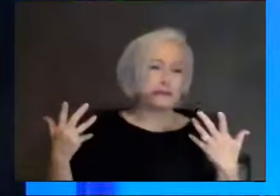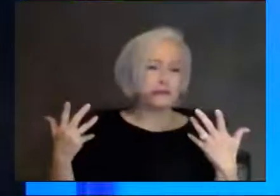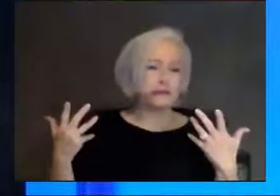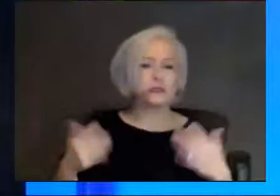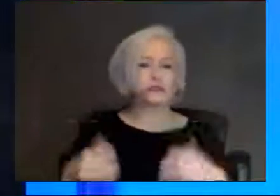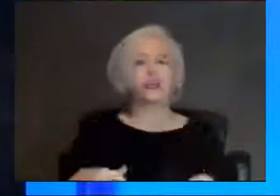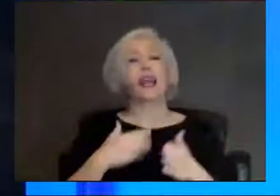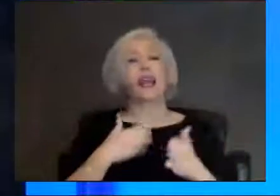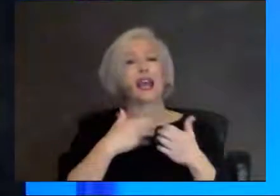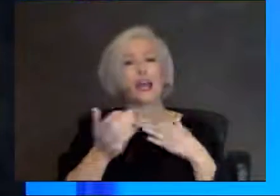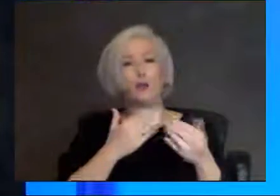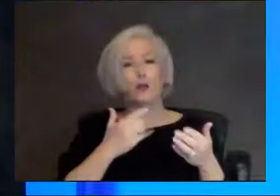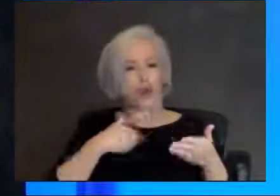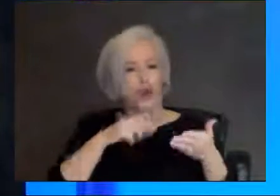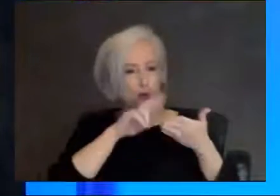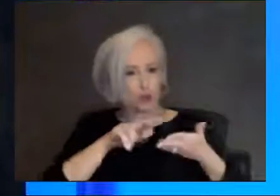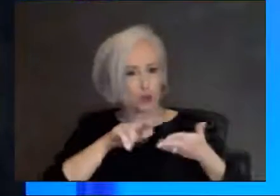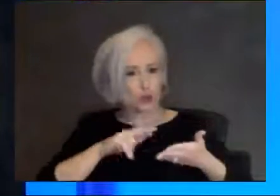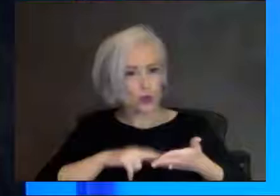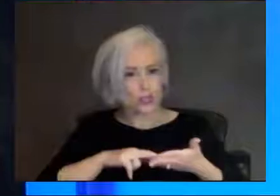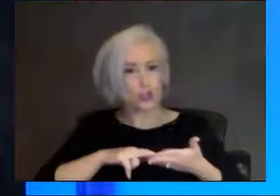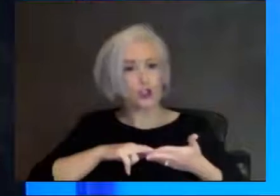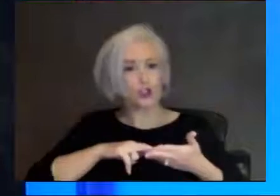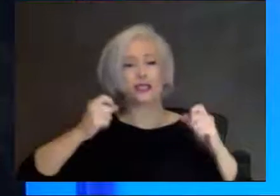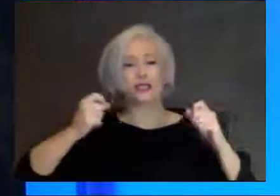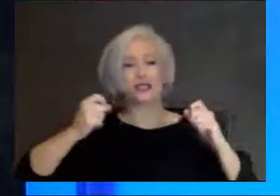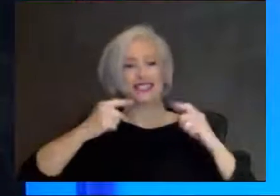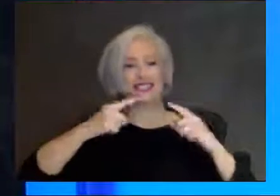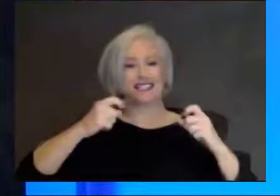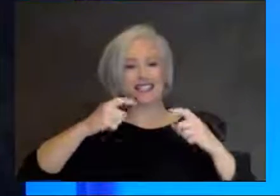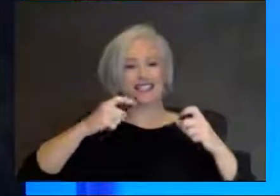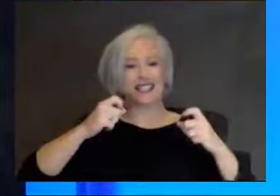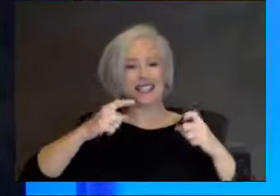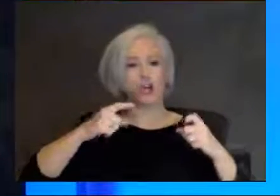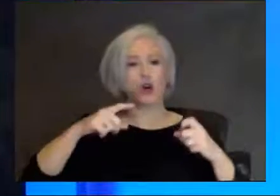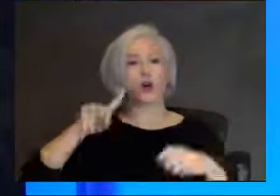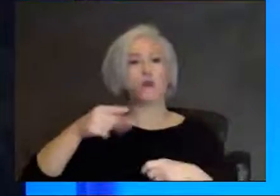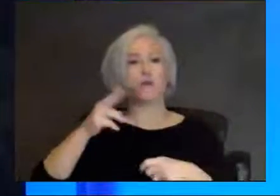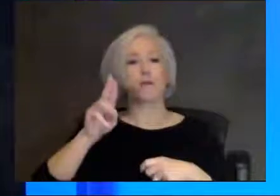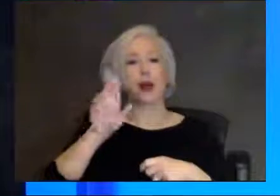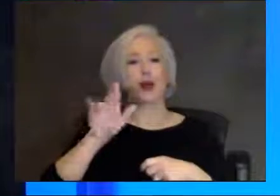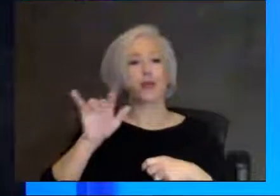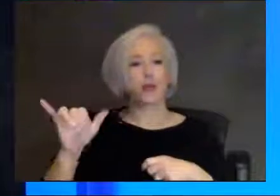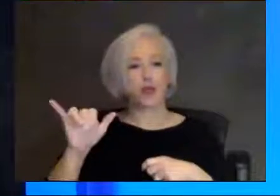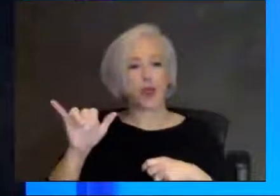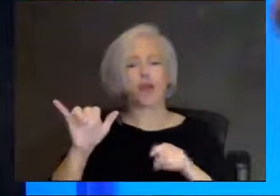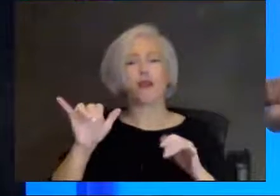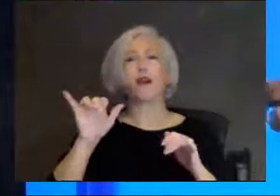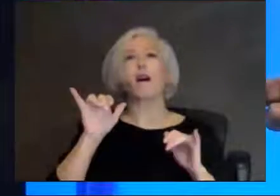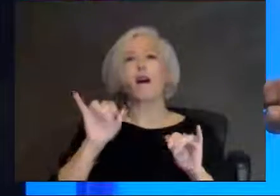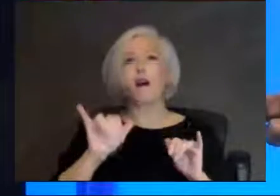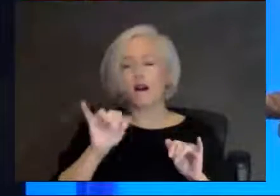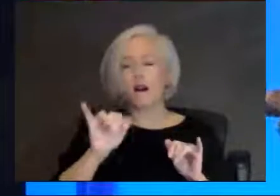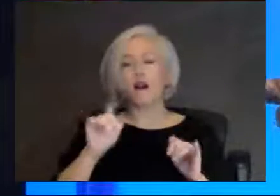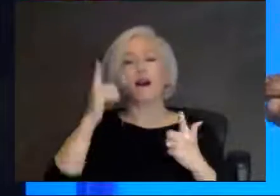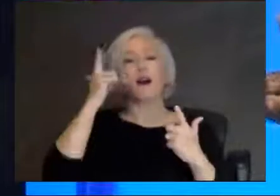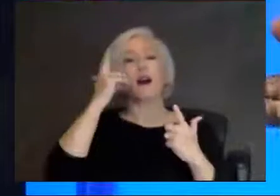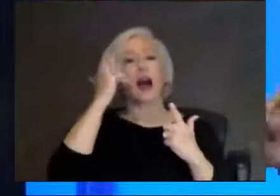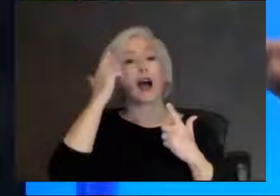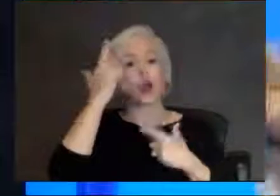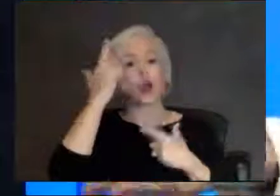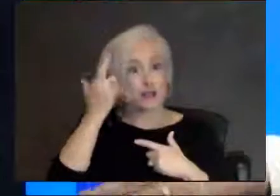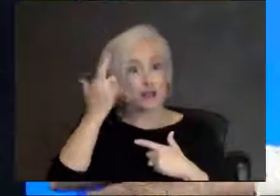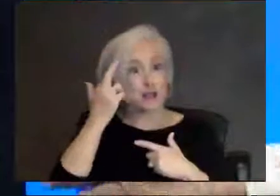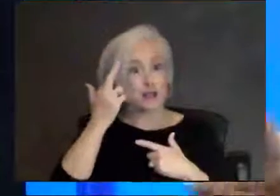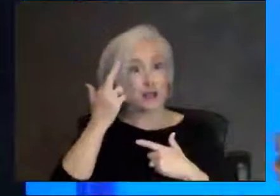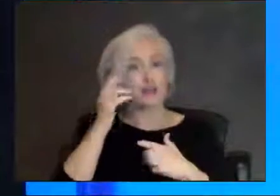signaling pathways and everything, and I never thought. But what I realized there is that it's very important to see what patients are thinking